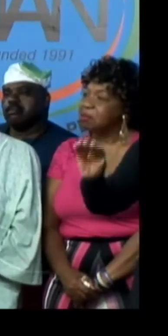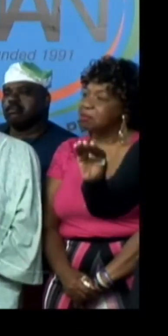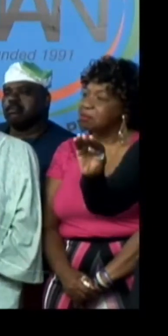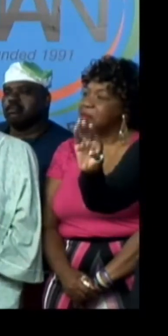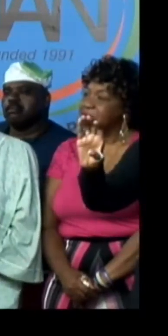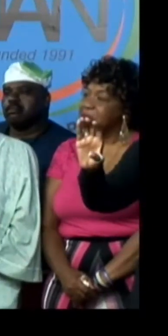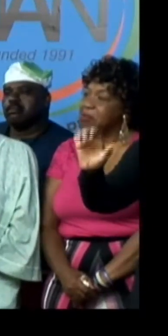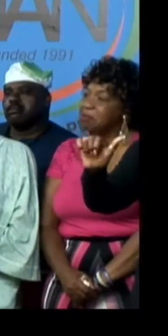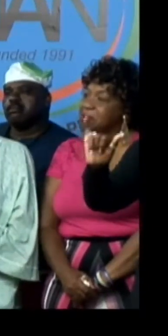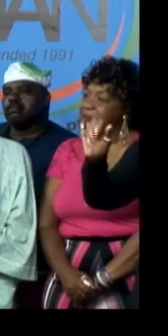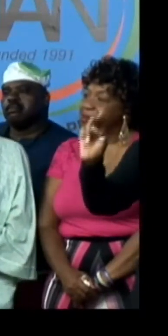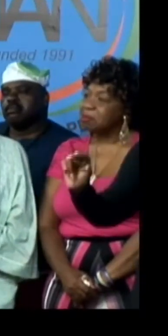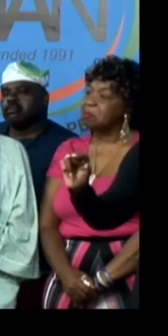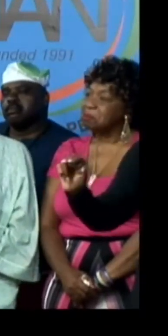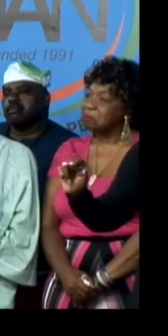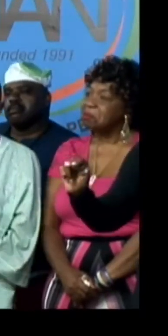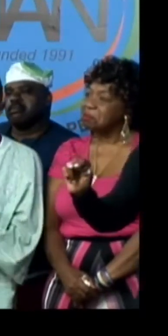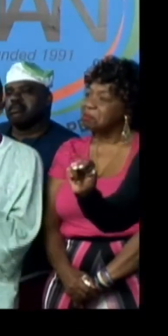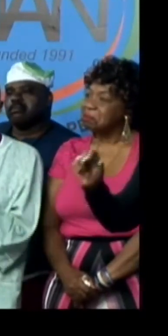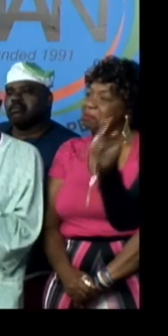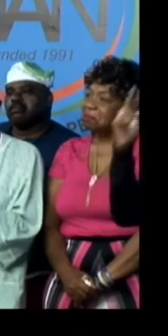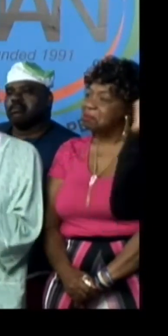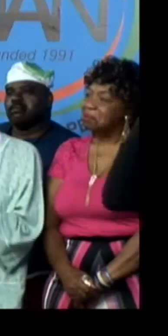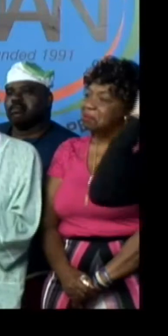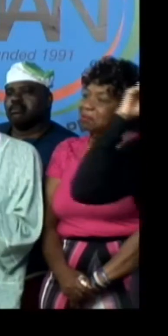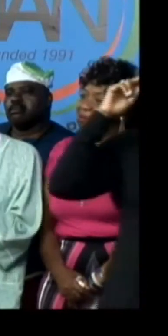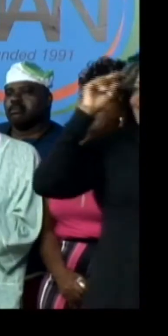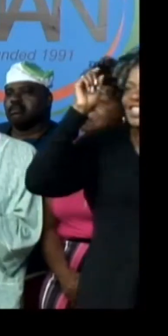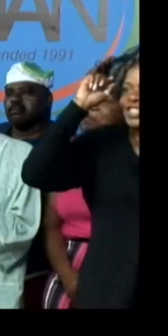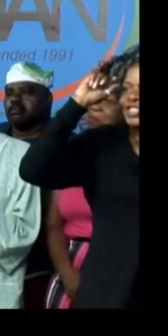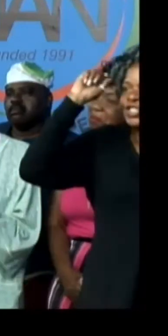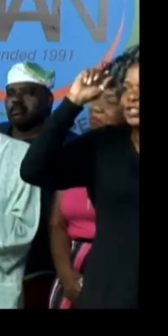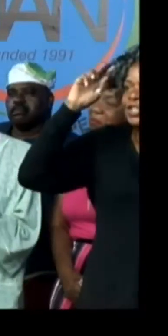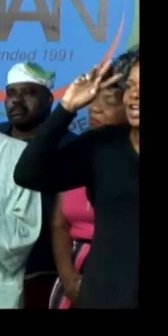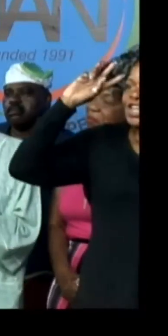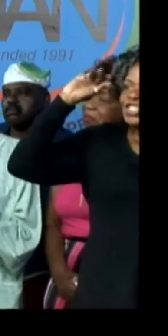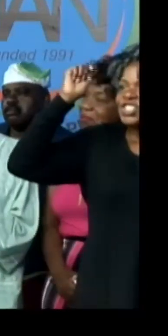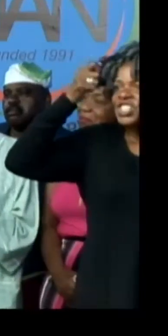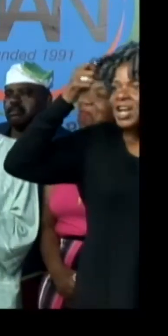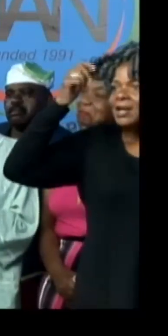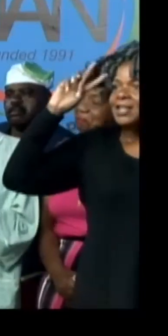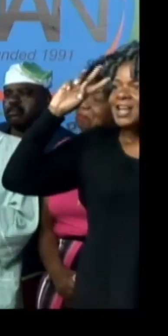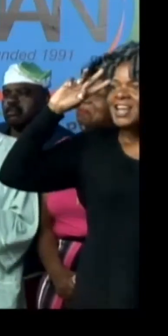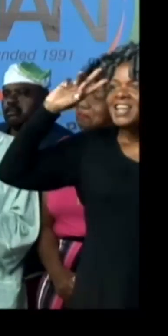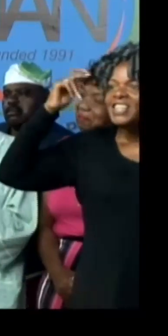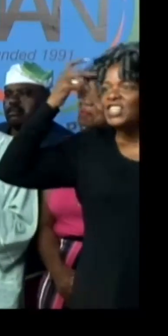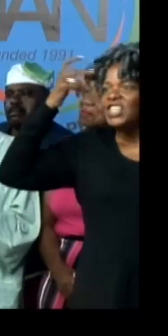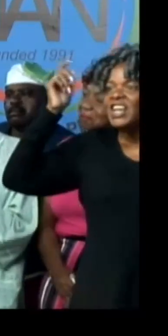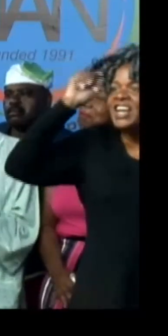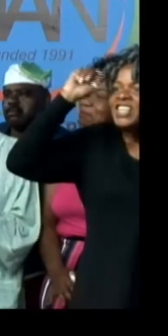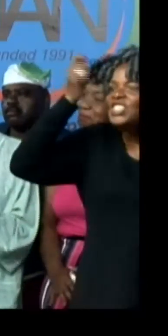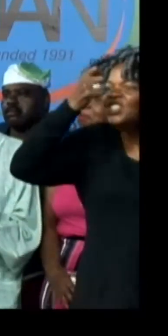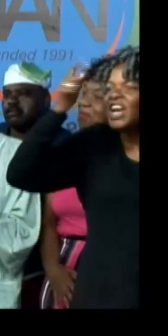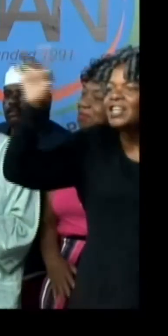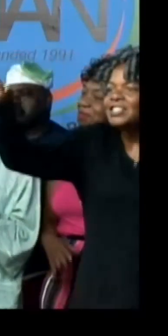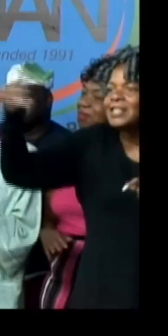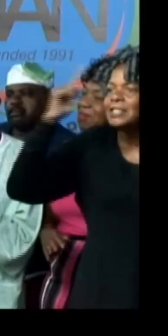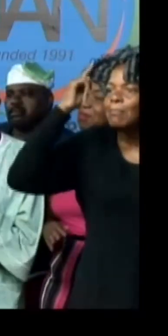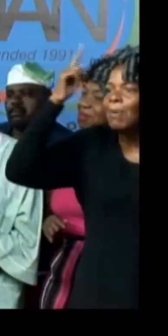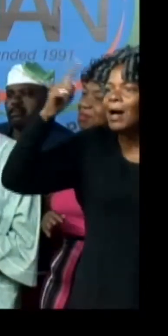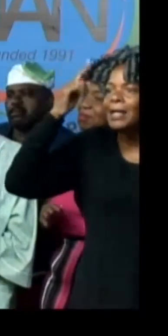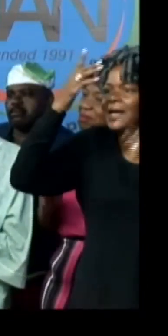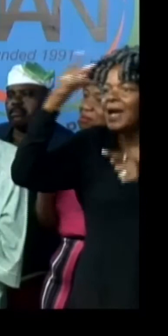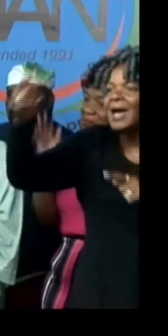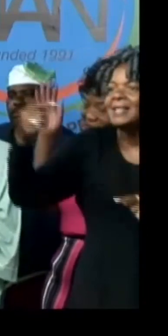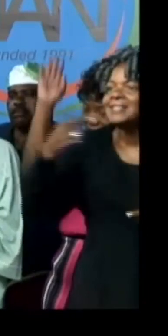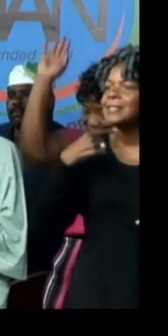up off his cancer-stricken bed and walked to the well of the Senate and said that I vote